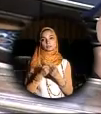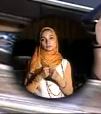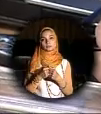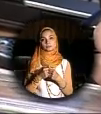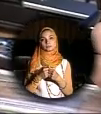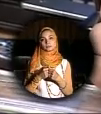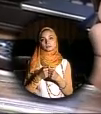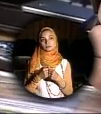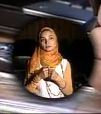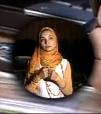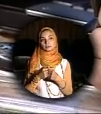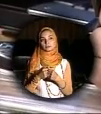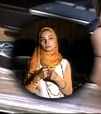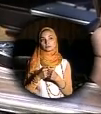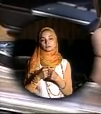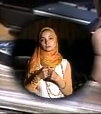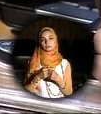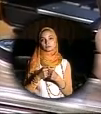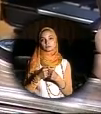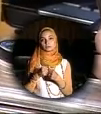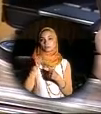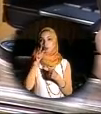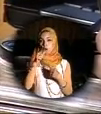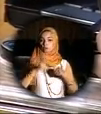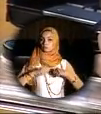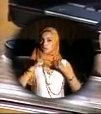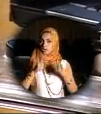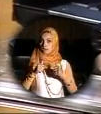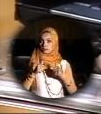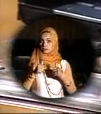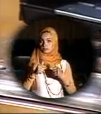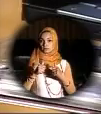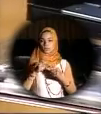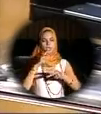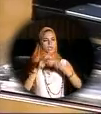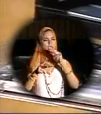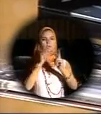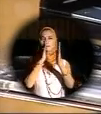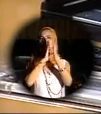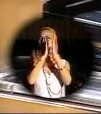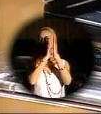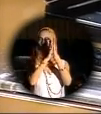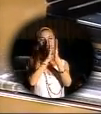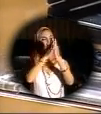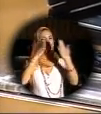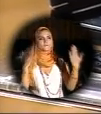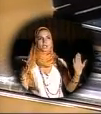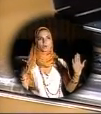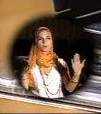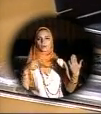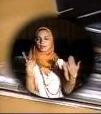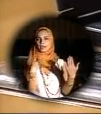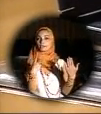limitation. So now he's opening up which web browser. Be careful.